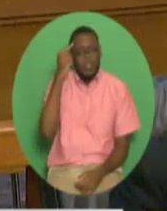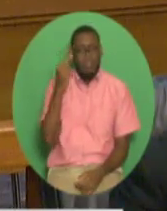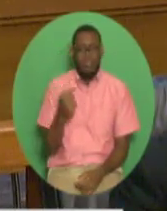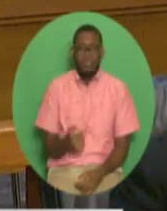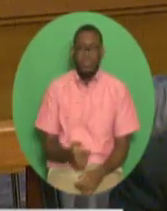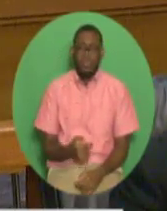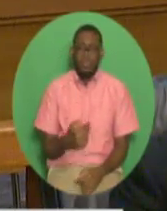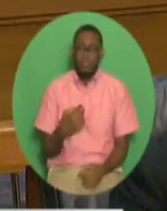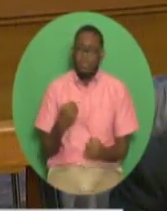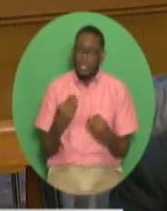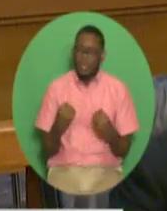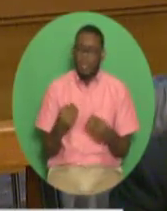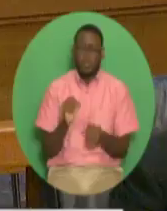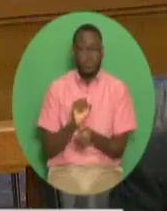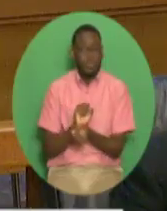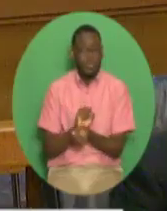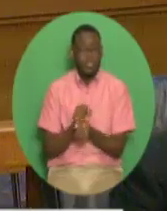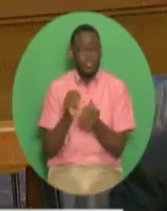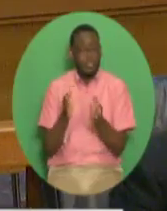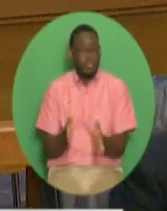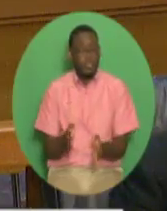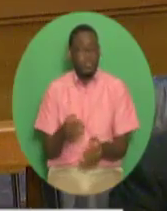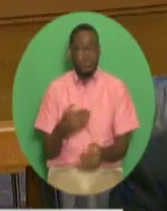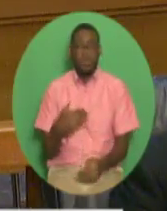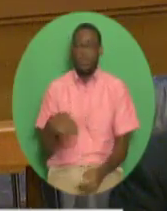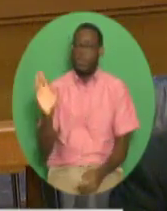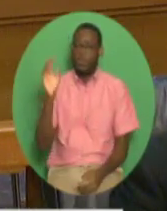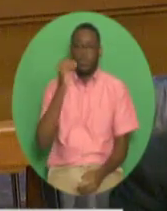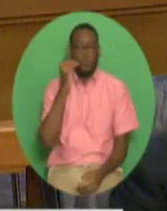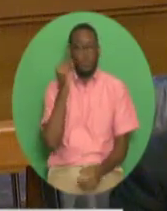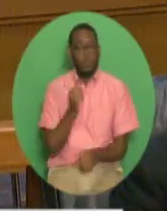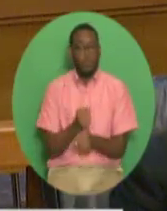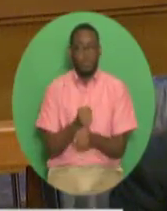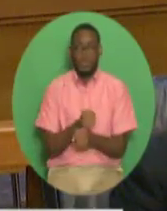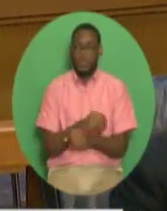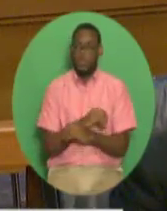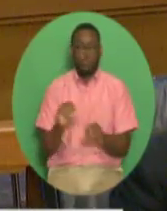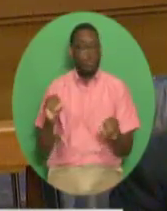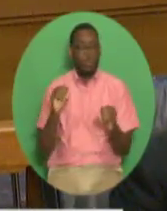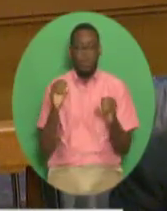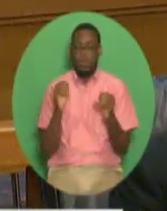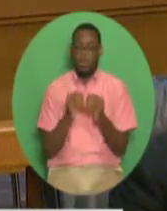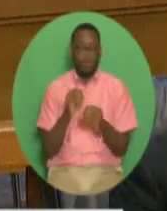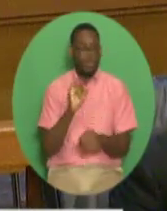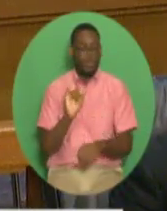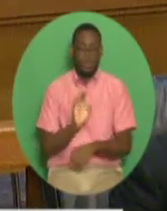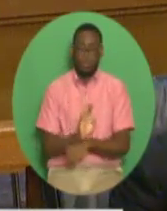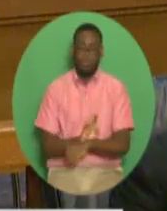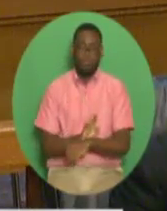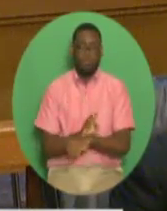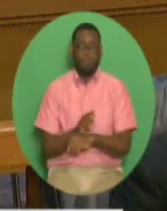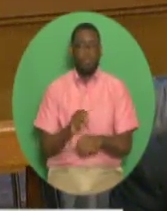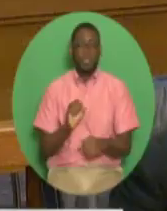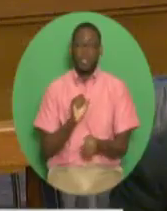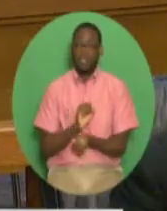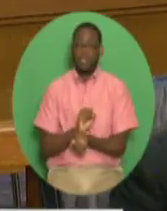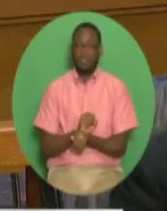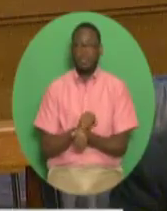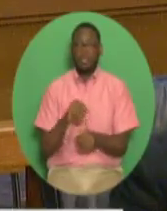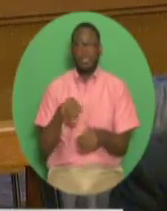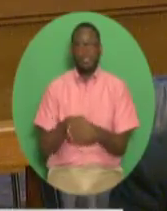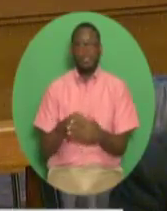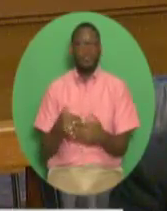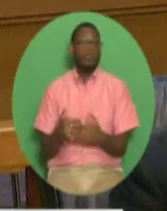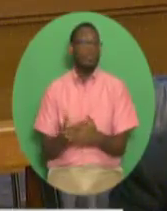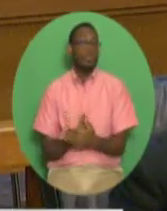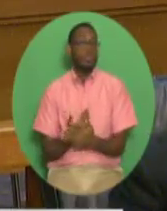these employees being re-employed with a new company, TTT. And therefore, I look forward to the explanation and the